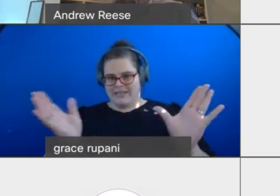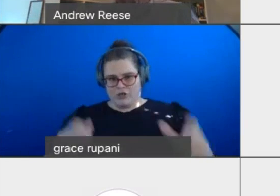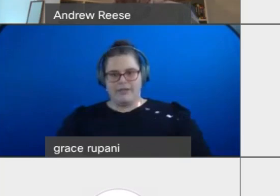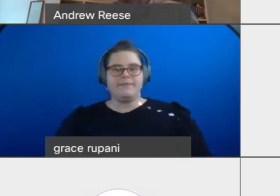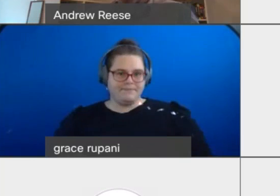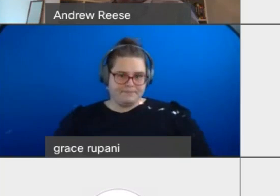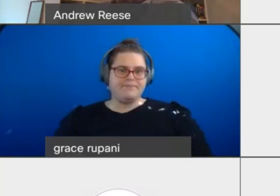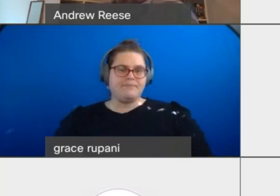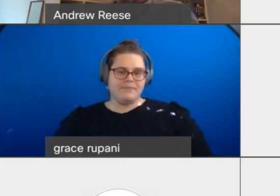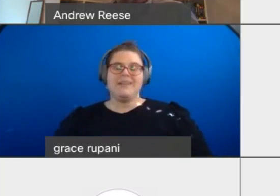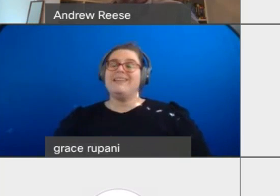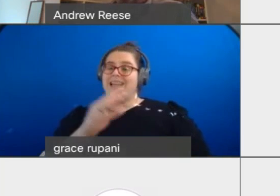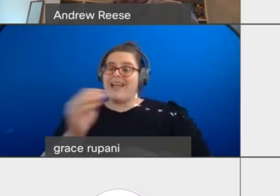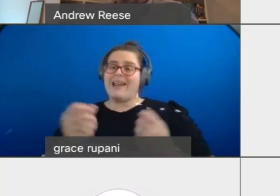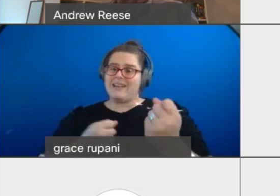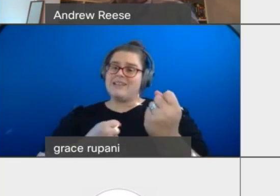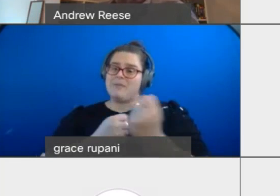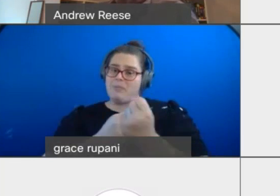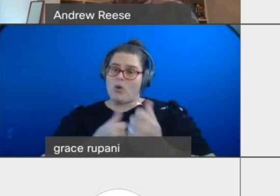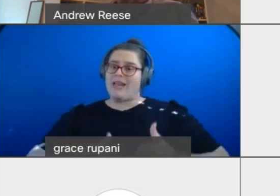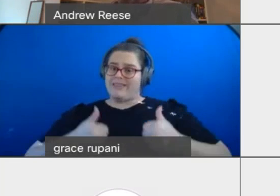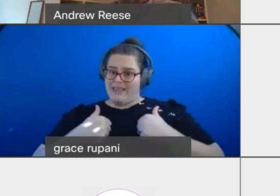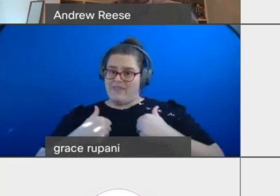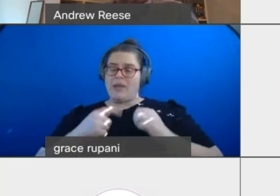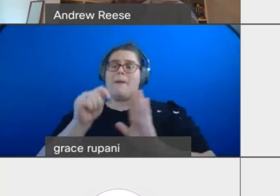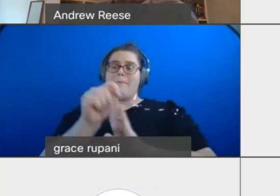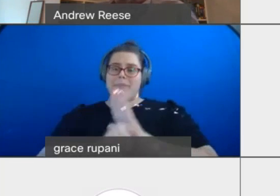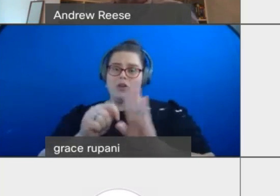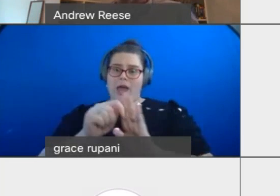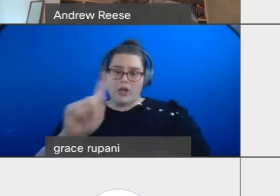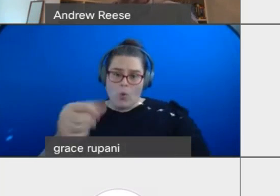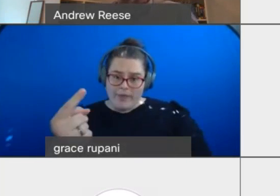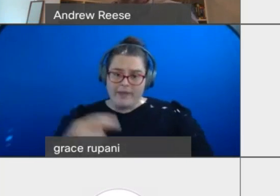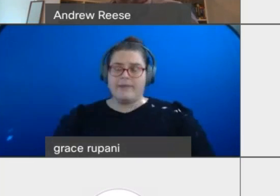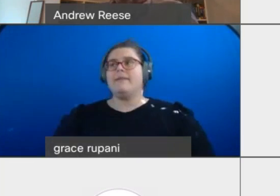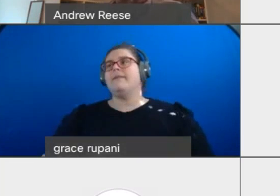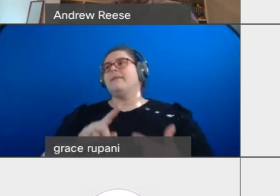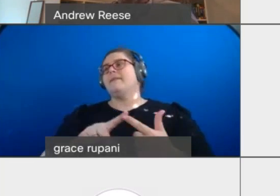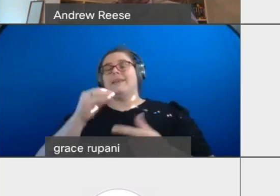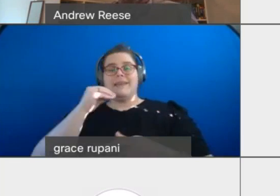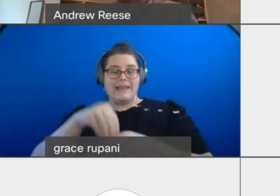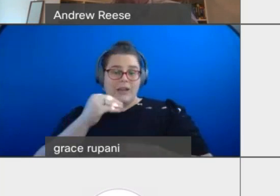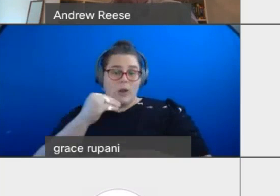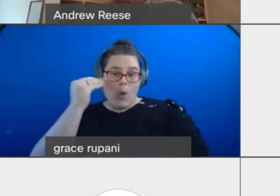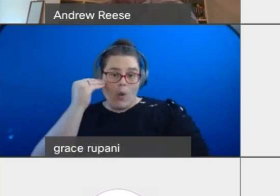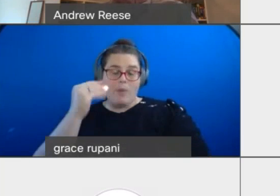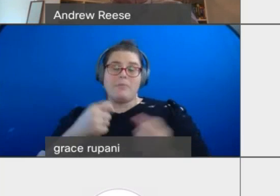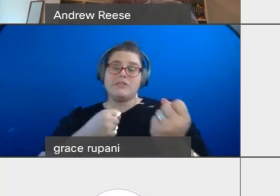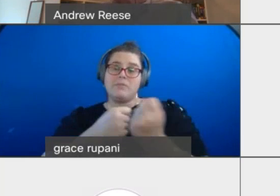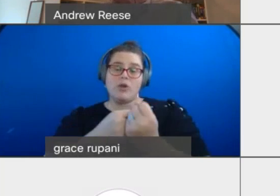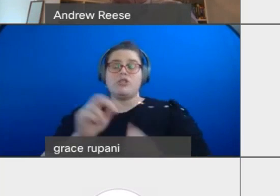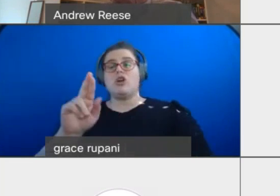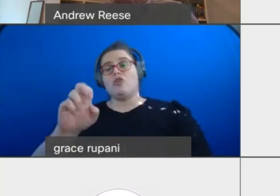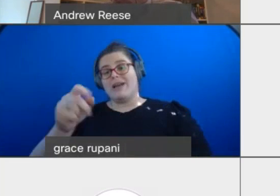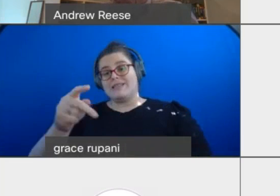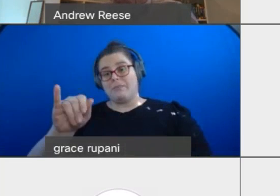living periodic only, with and without transportation, in-home supports, respite in-home only, personal care